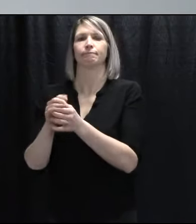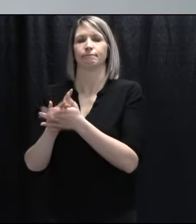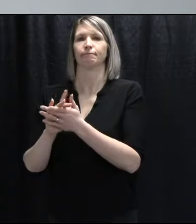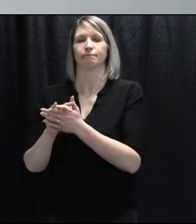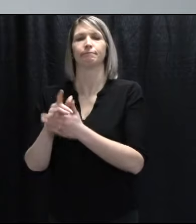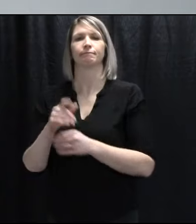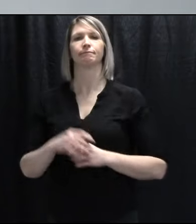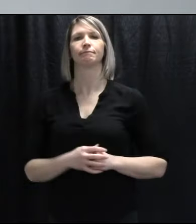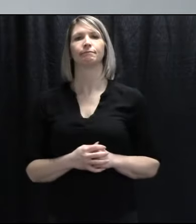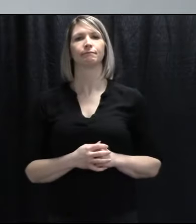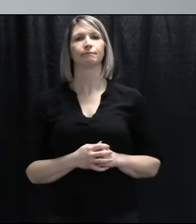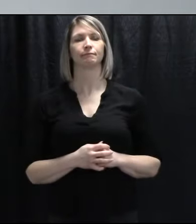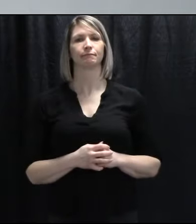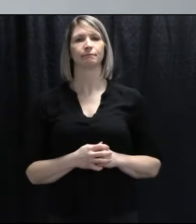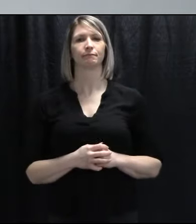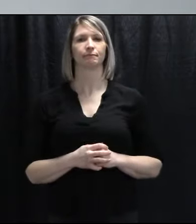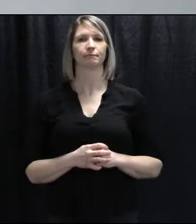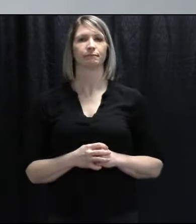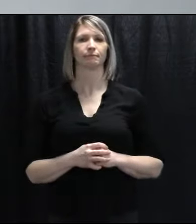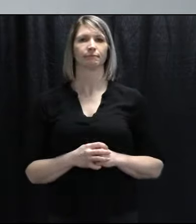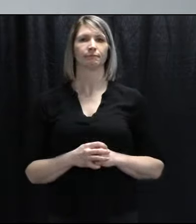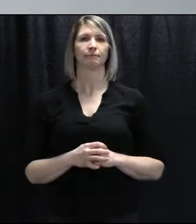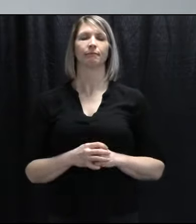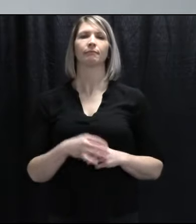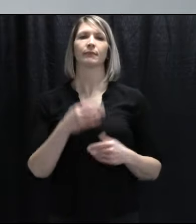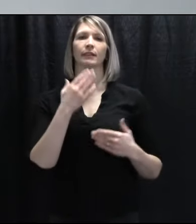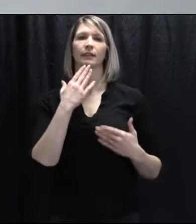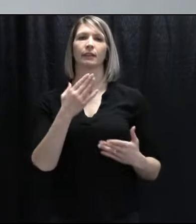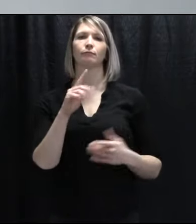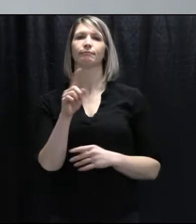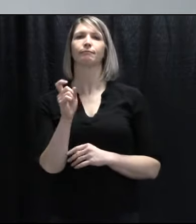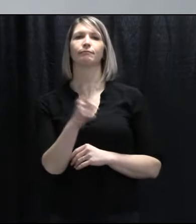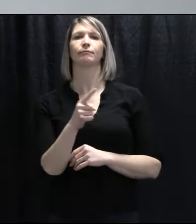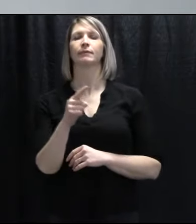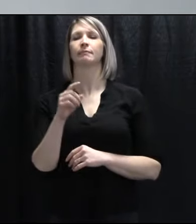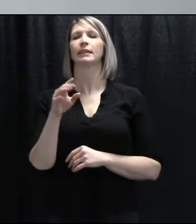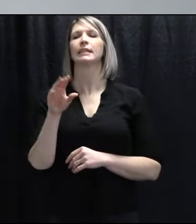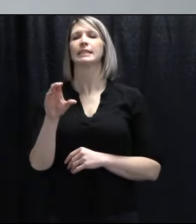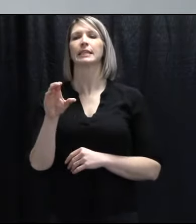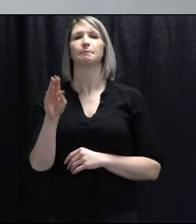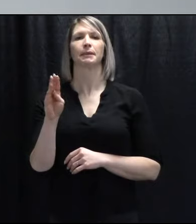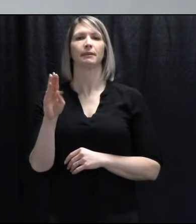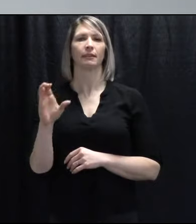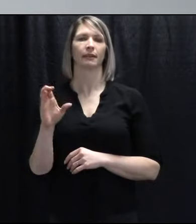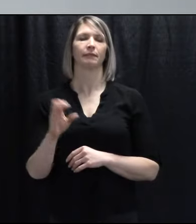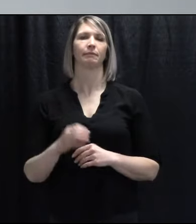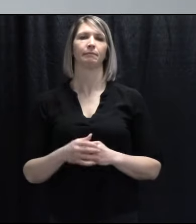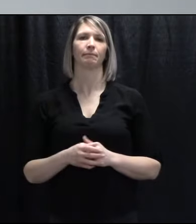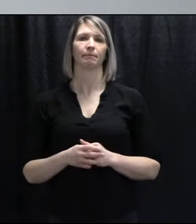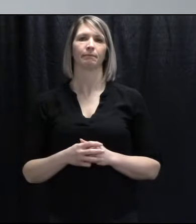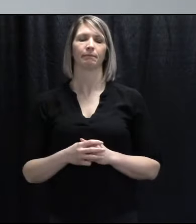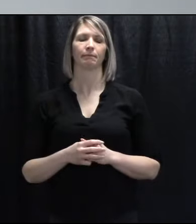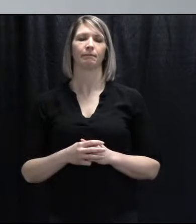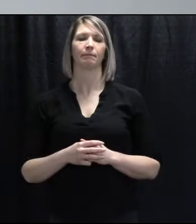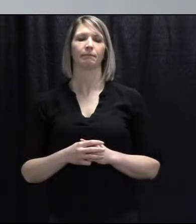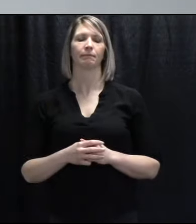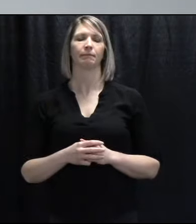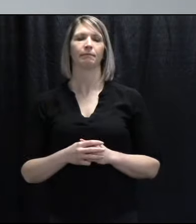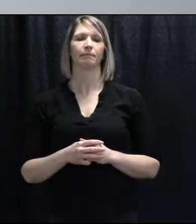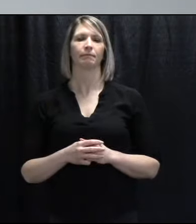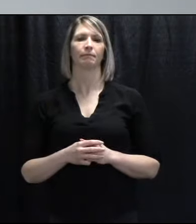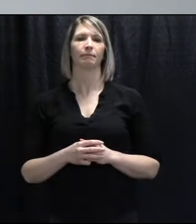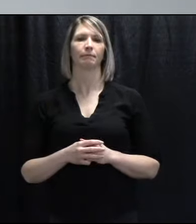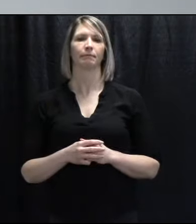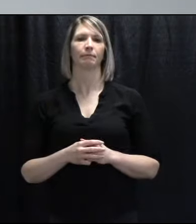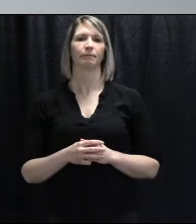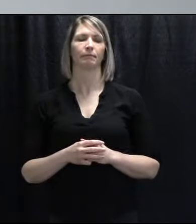Thank you. The next question is from Meg Roberts, CBC News. Please go ahead. I was just wondering, are the people